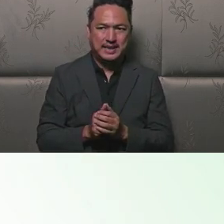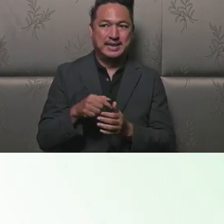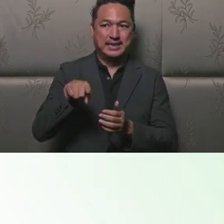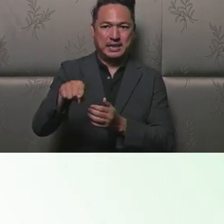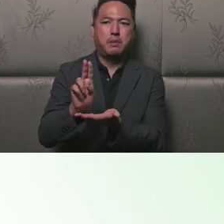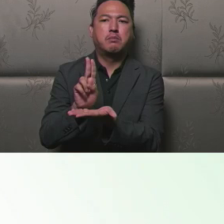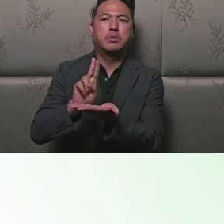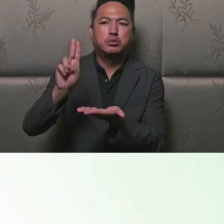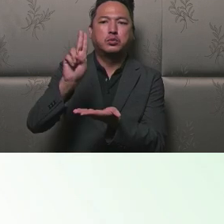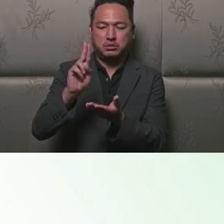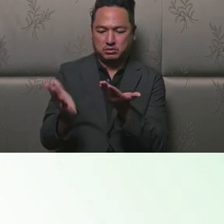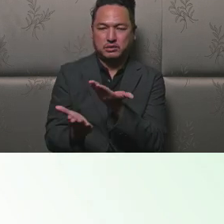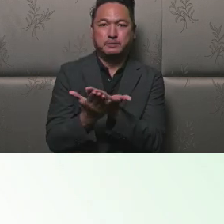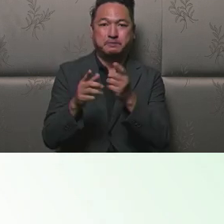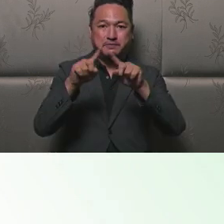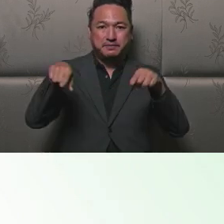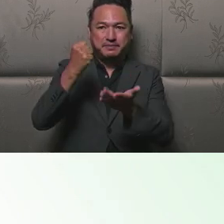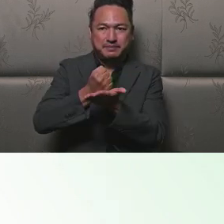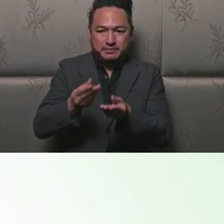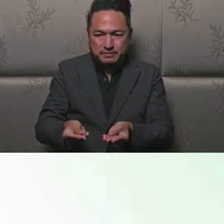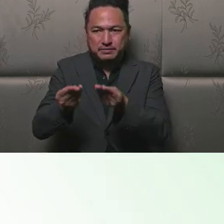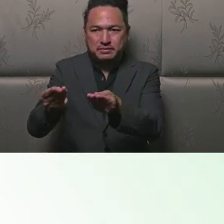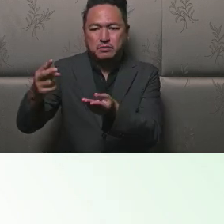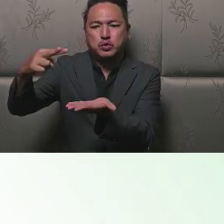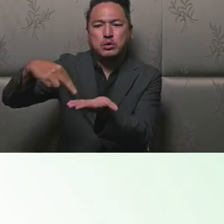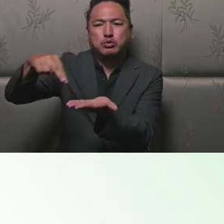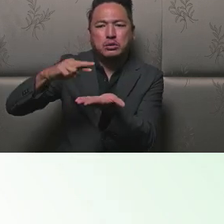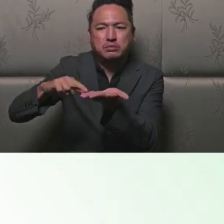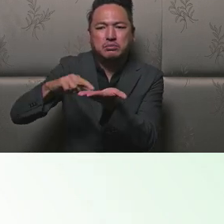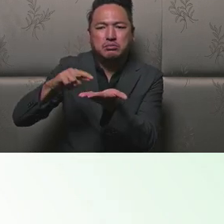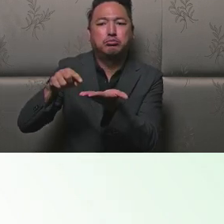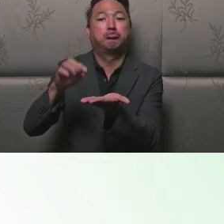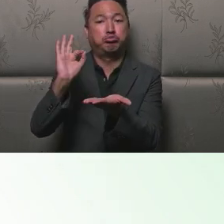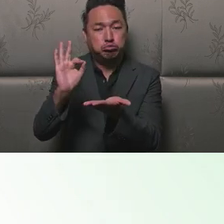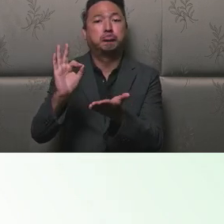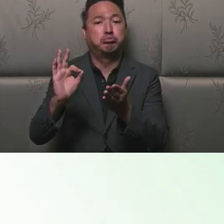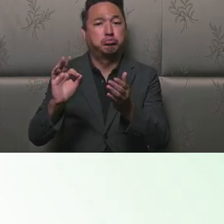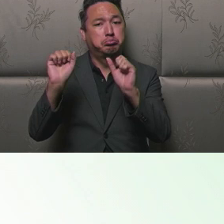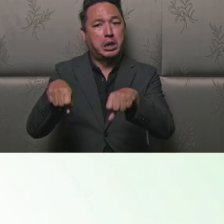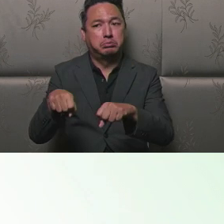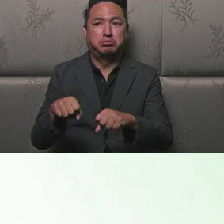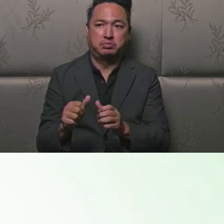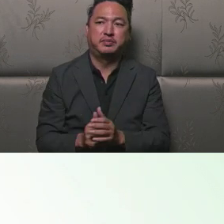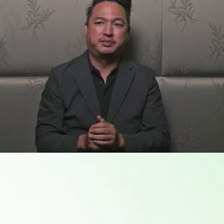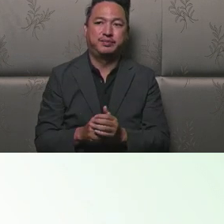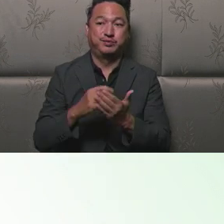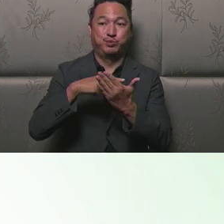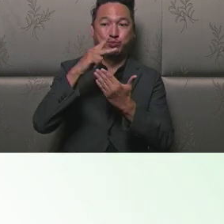And these are how many academic programs that is being offered through the academic credit bank